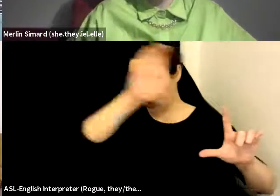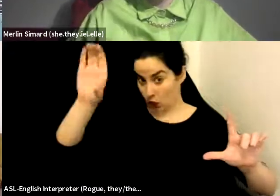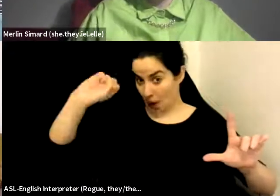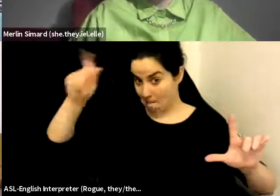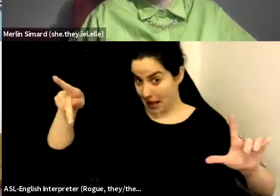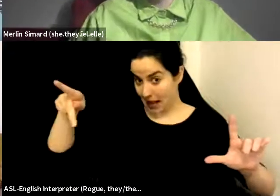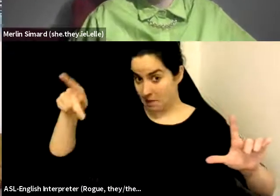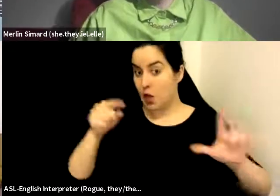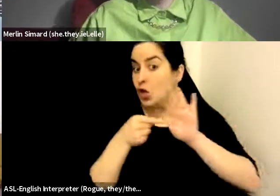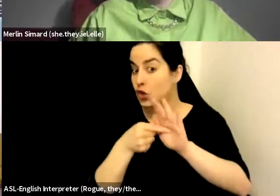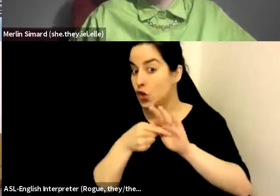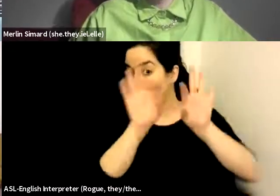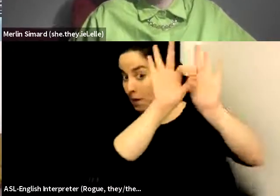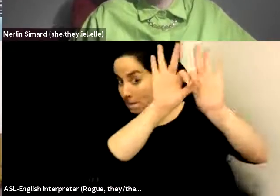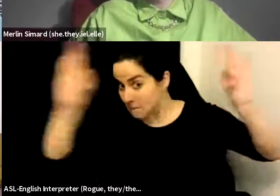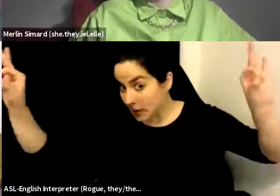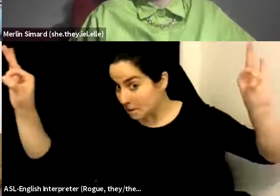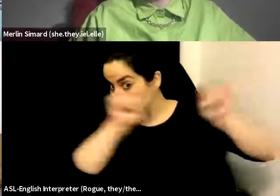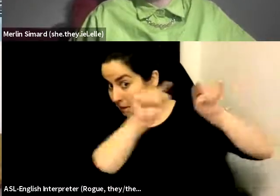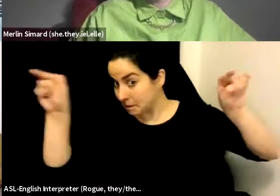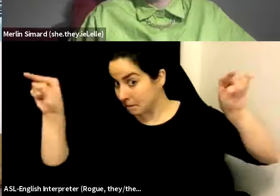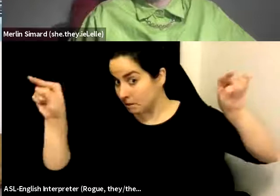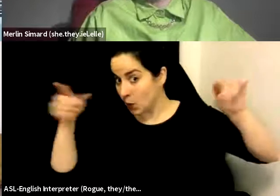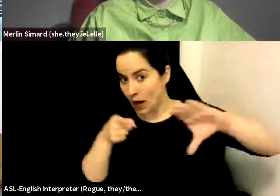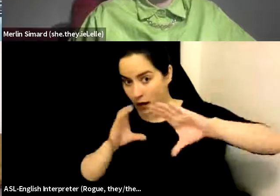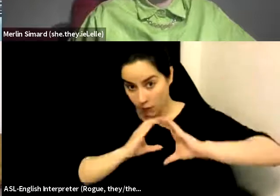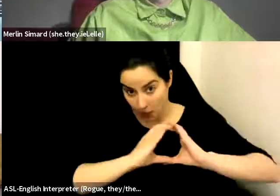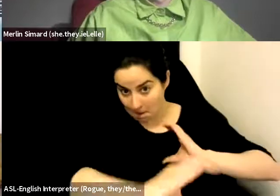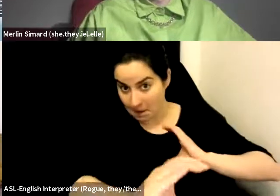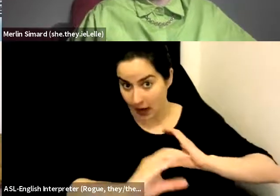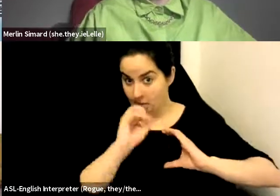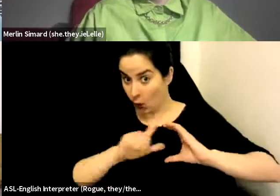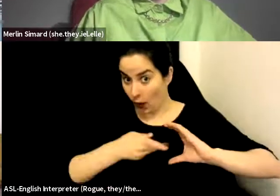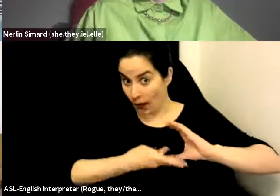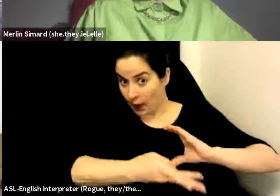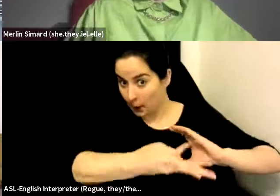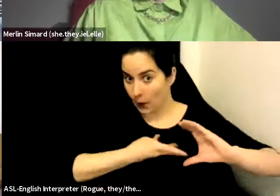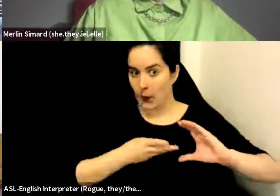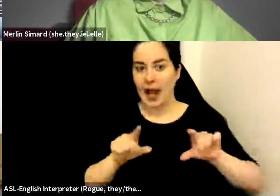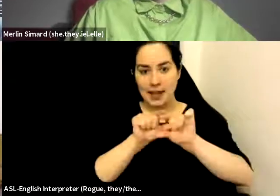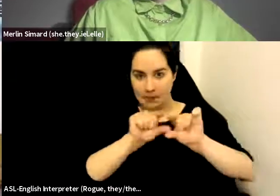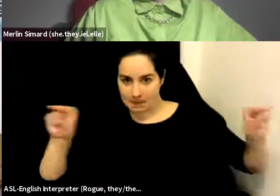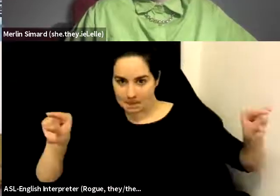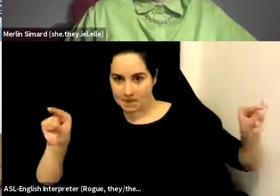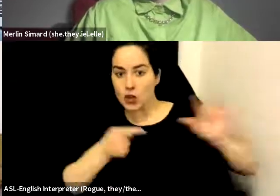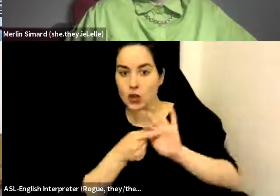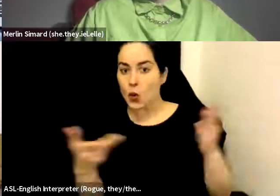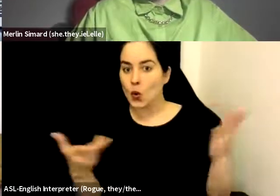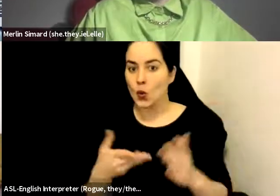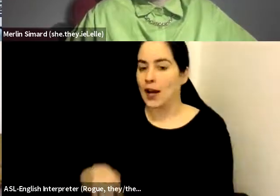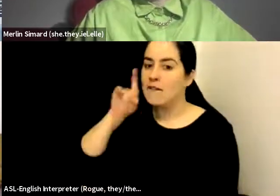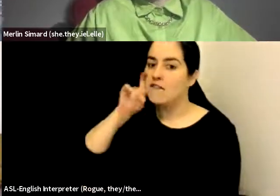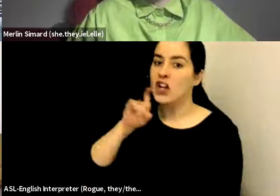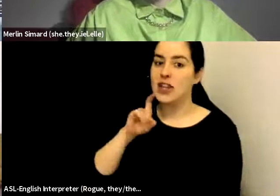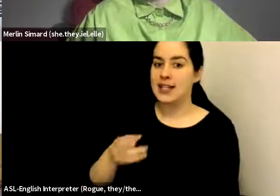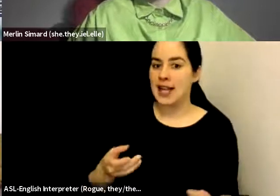right below it they showed the sex trafficking route, and it's the same route. So like land extraction, body